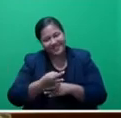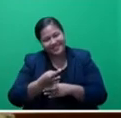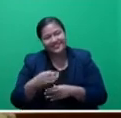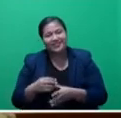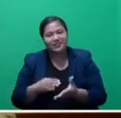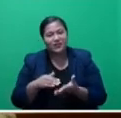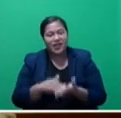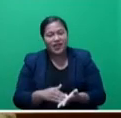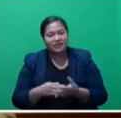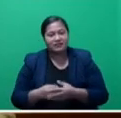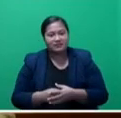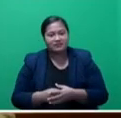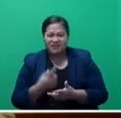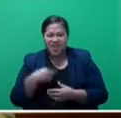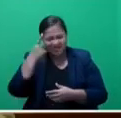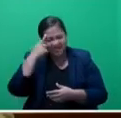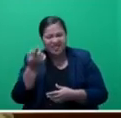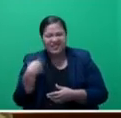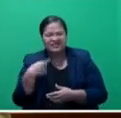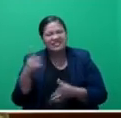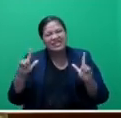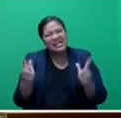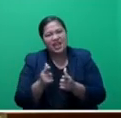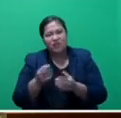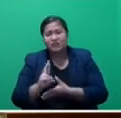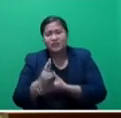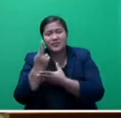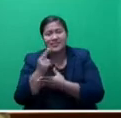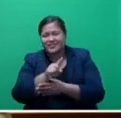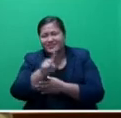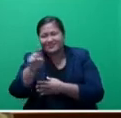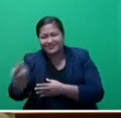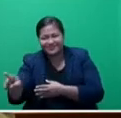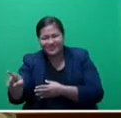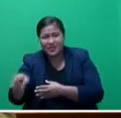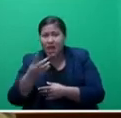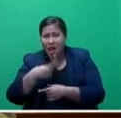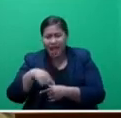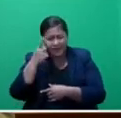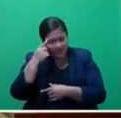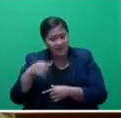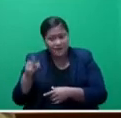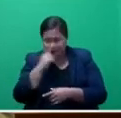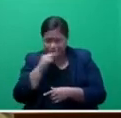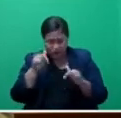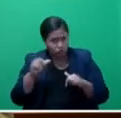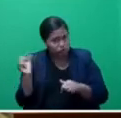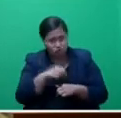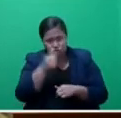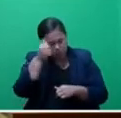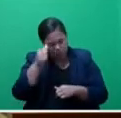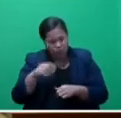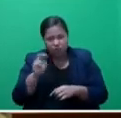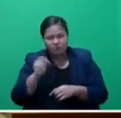elected representatives, and even all the people of this nation, should know these processes and procedures to empower